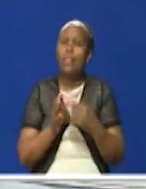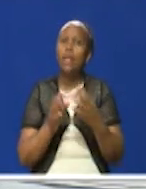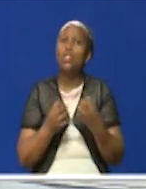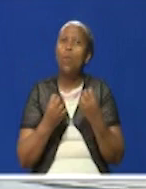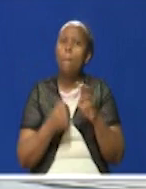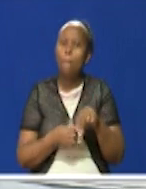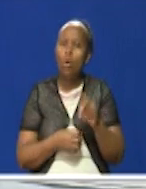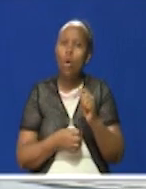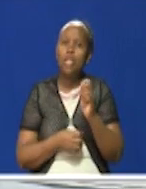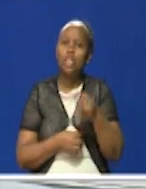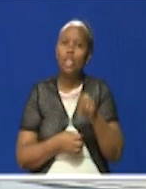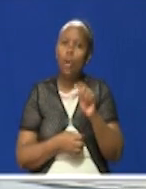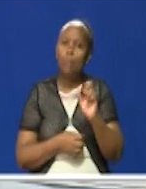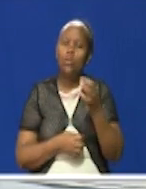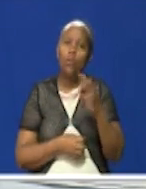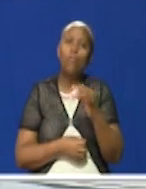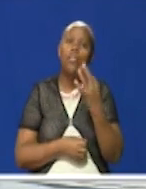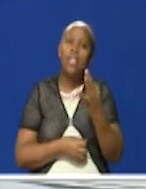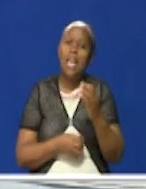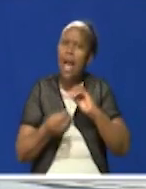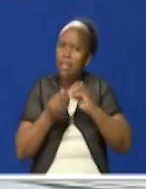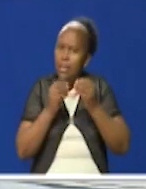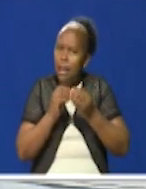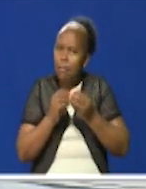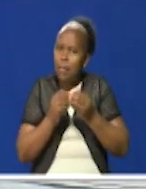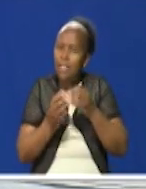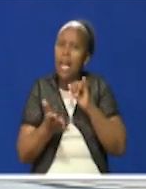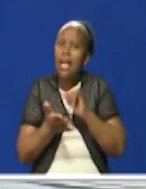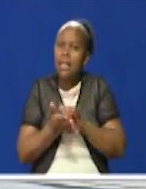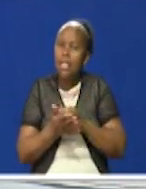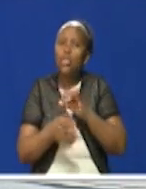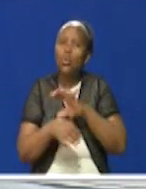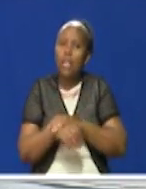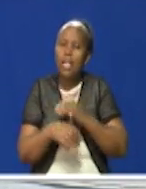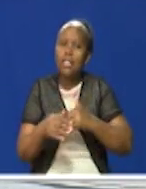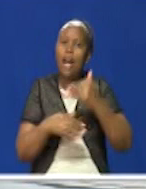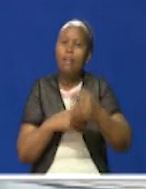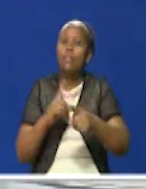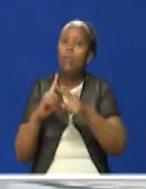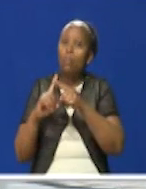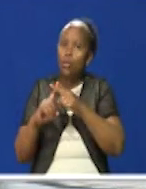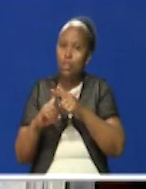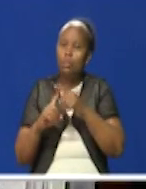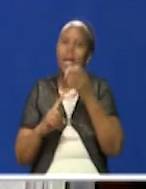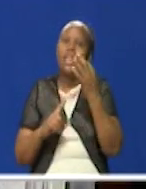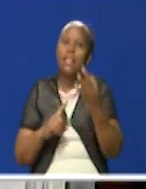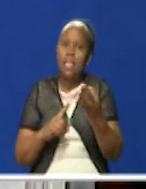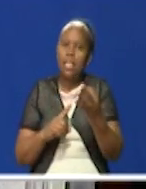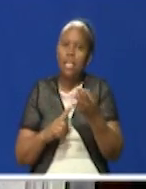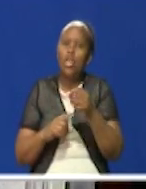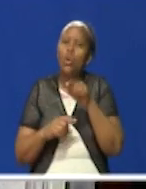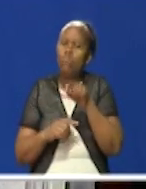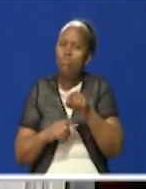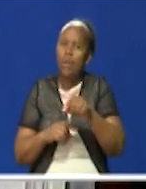multiples of 3 are those numbers that you get after multiplying 3 with